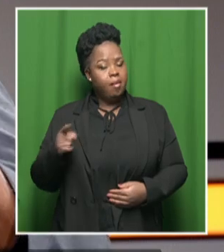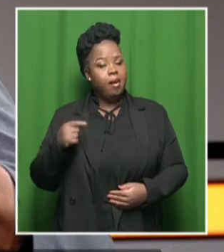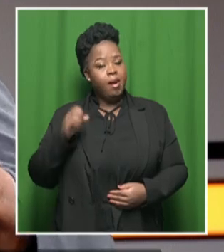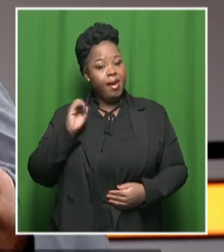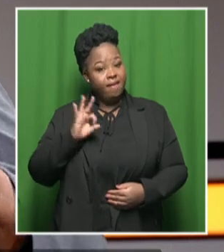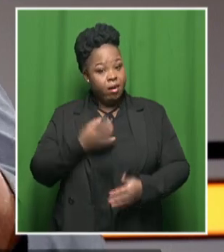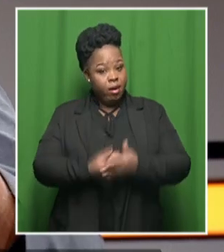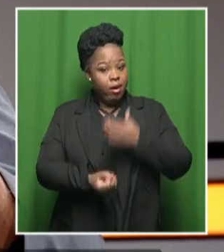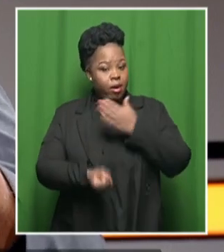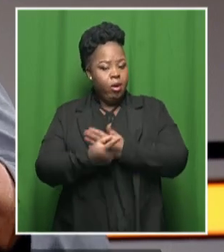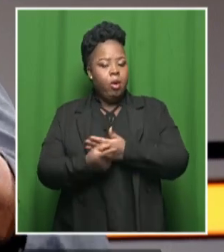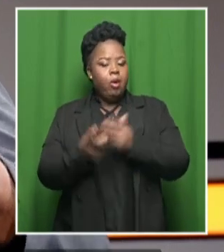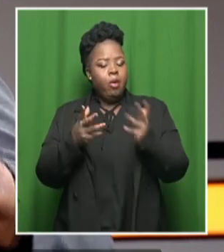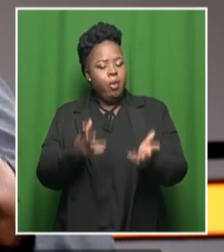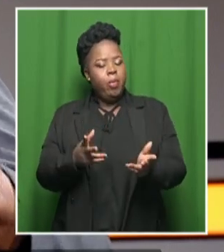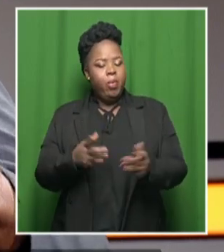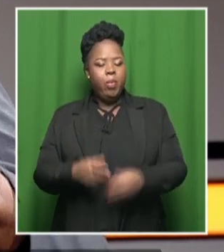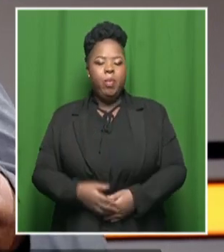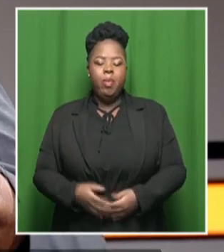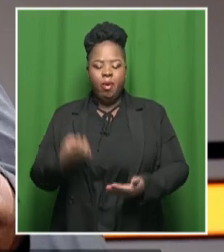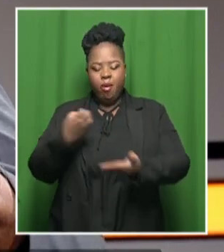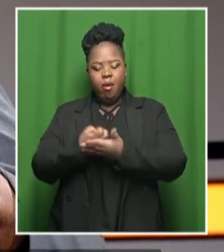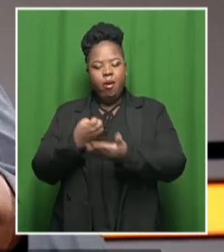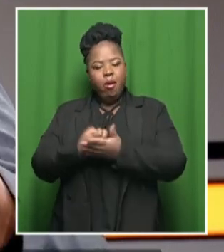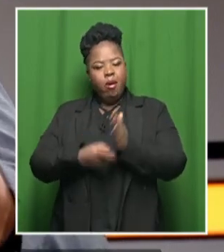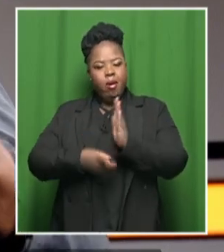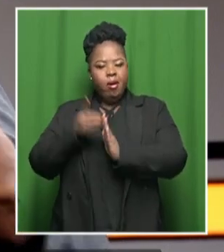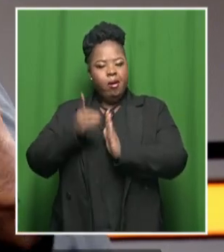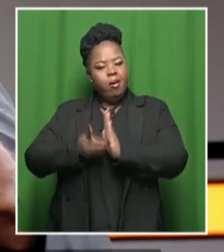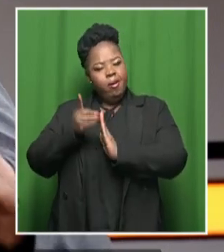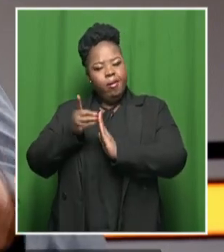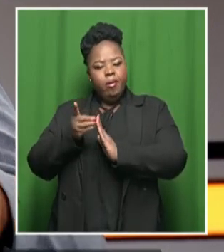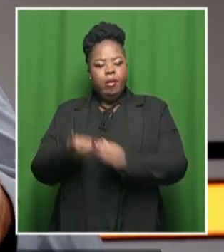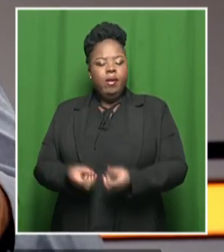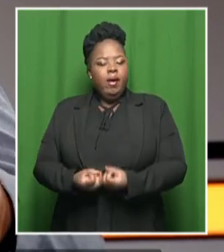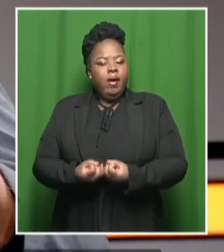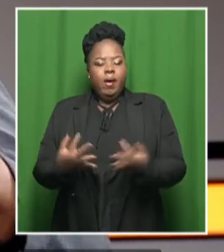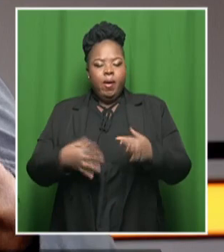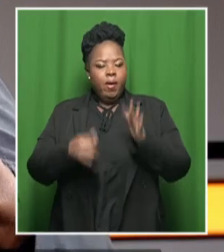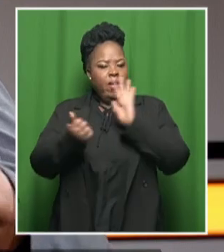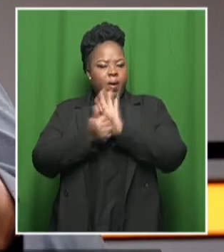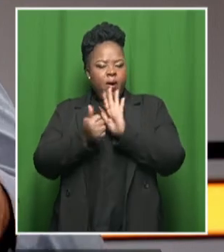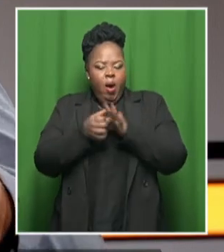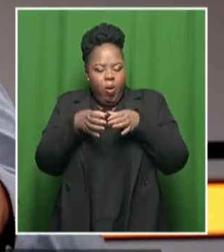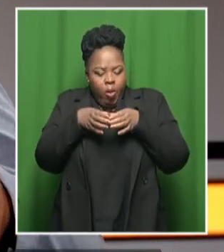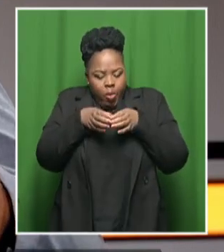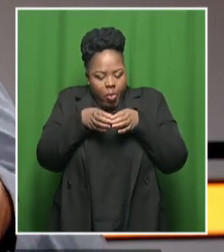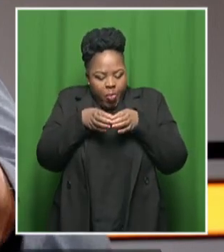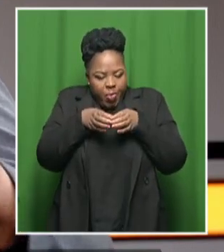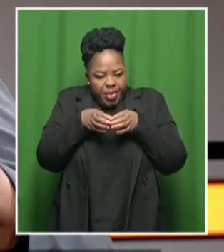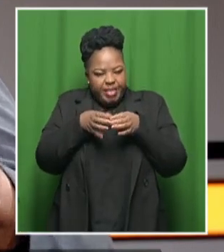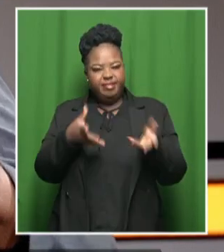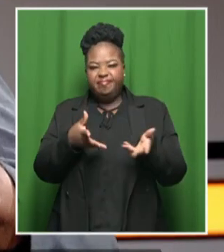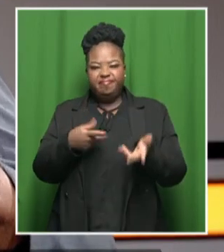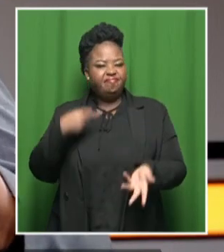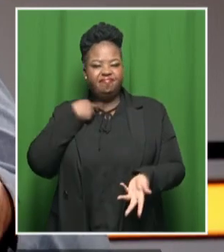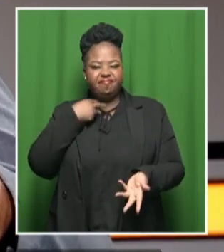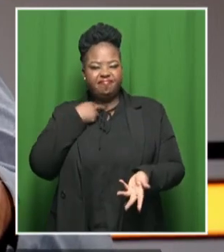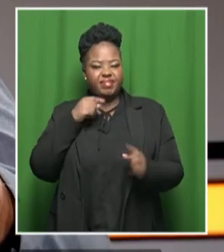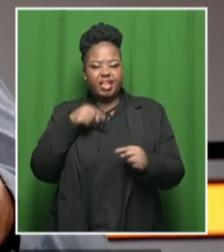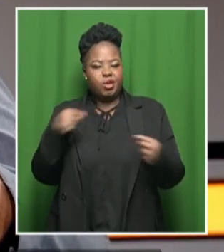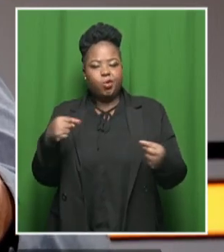the conditions for economic development. Yeah. Most of our markets are too small to cater